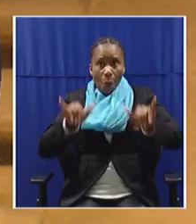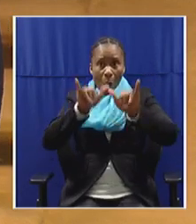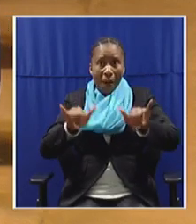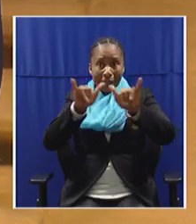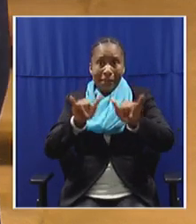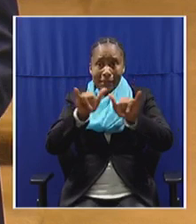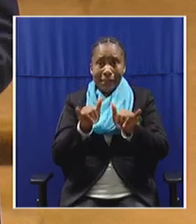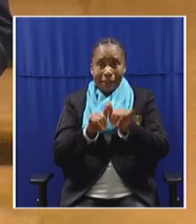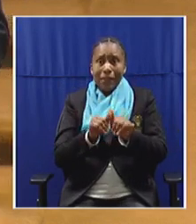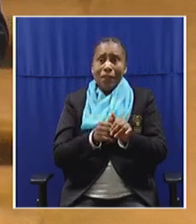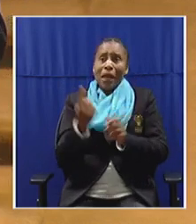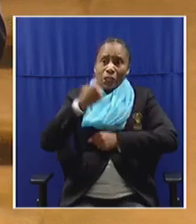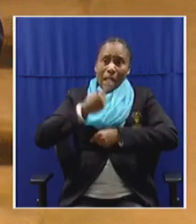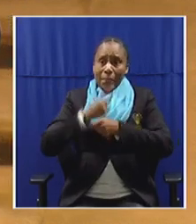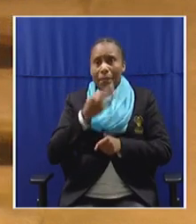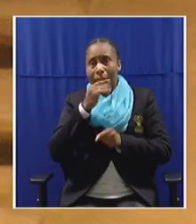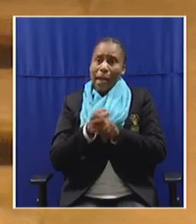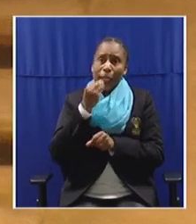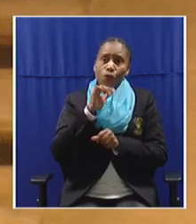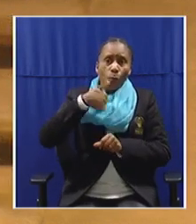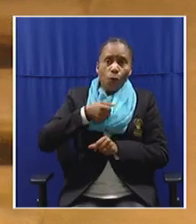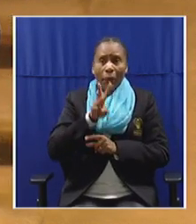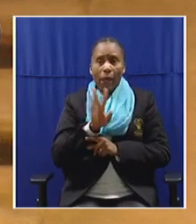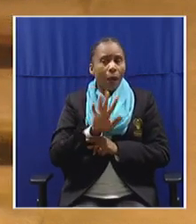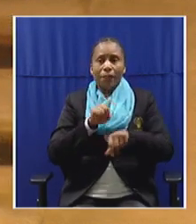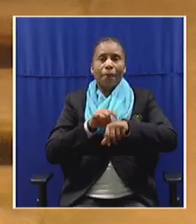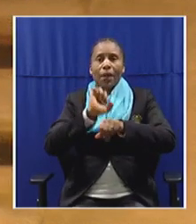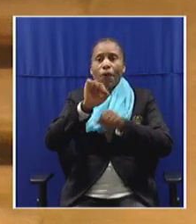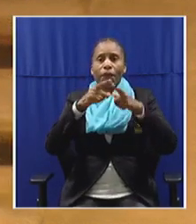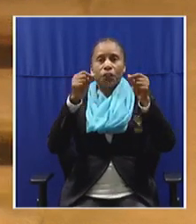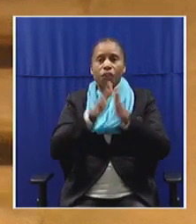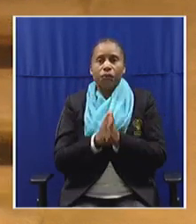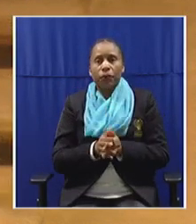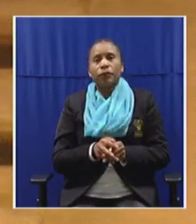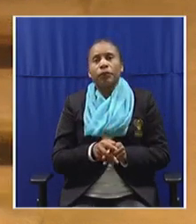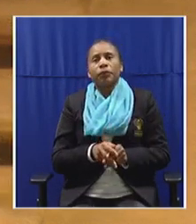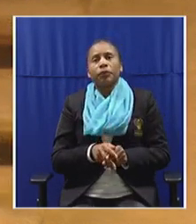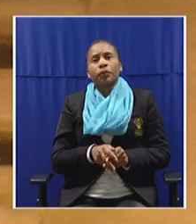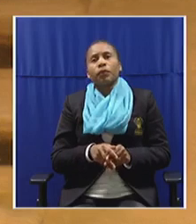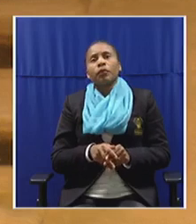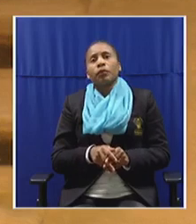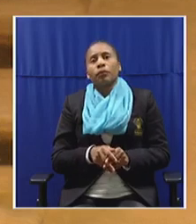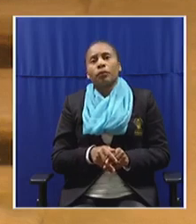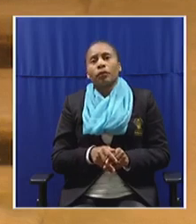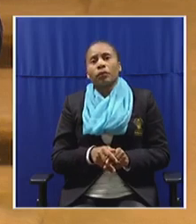eat tomorrow. Thank you. Die tyd is frustreek, meneer. Thank you. Thank you. Is the Honourable Deputy